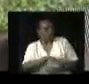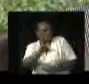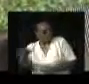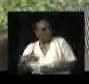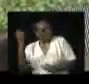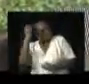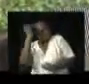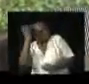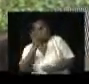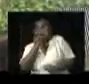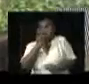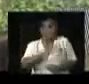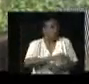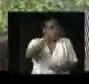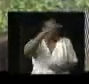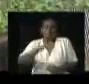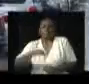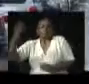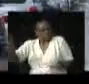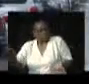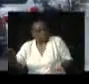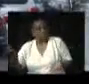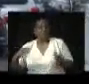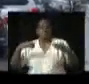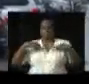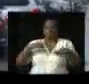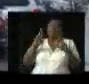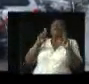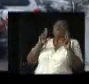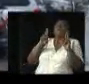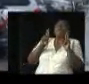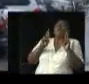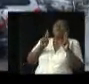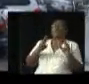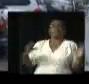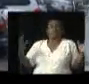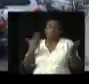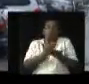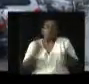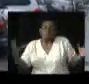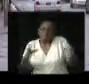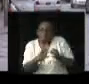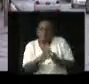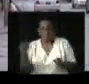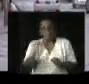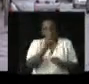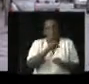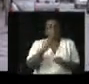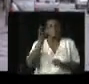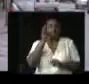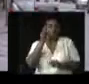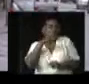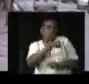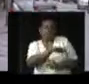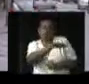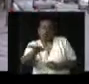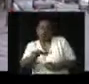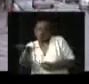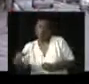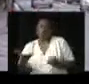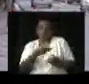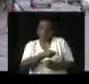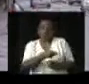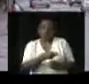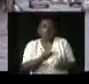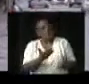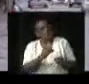still have to content with flooding. The Ministry is hoping for the good cooperation with the local residents